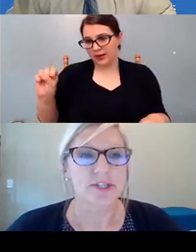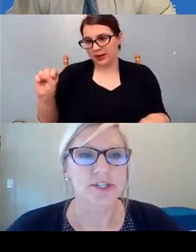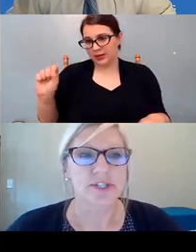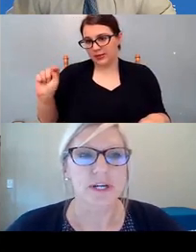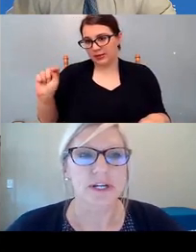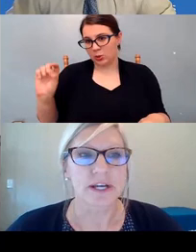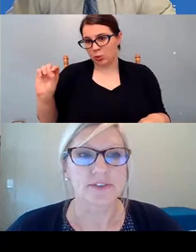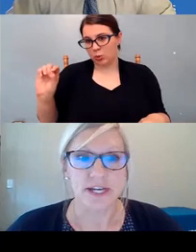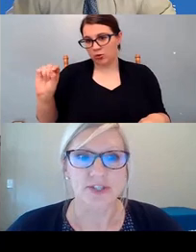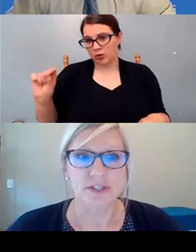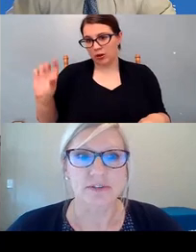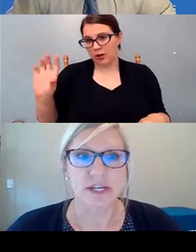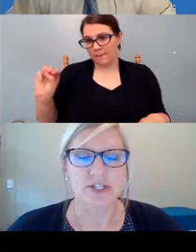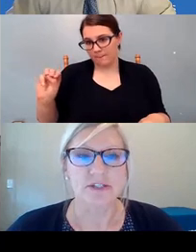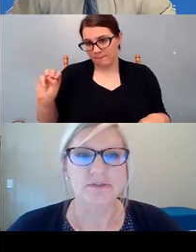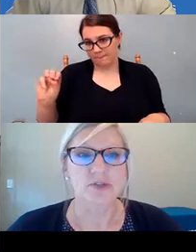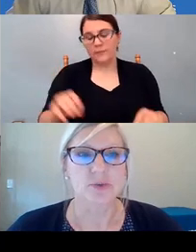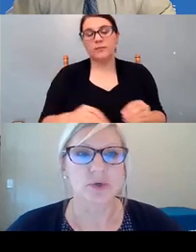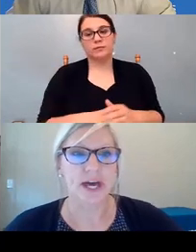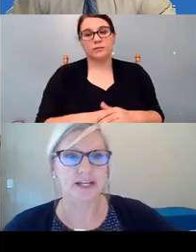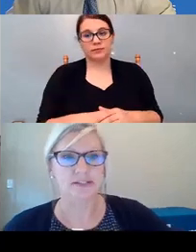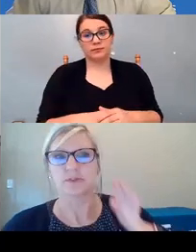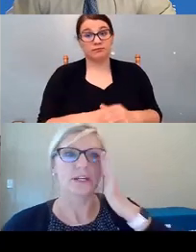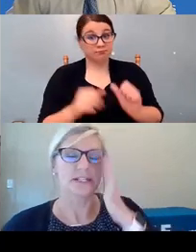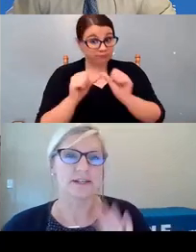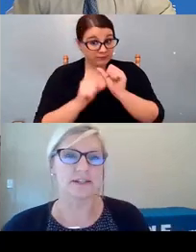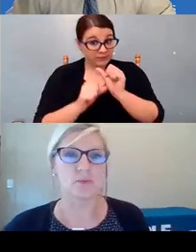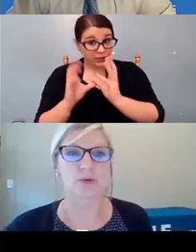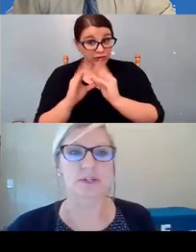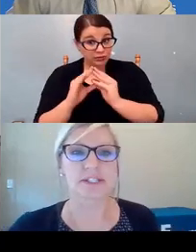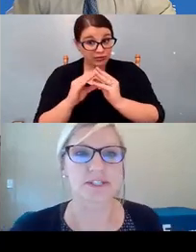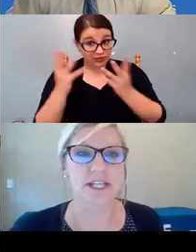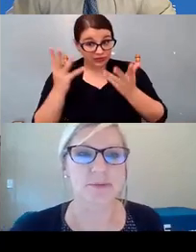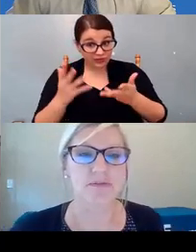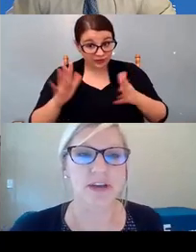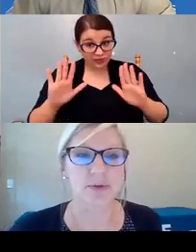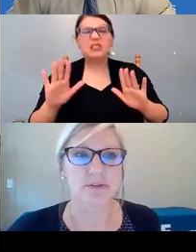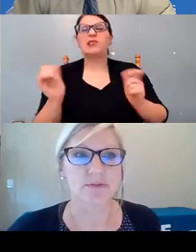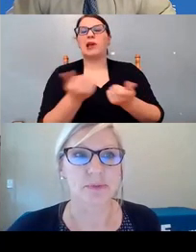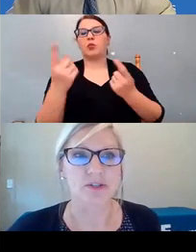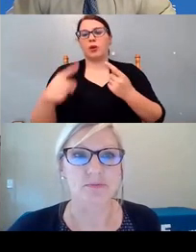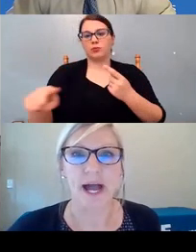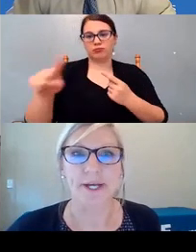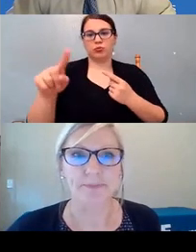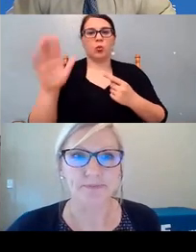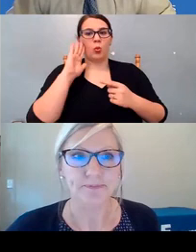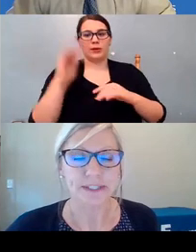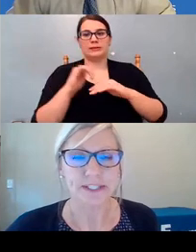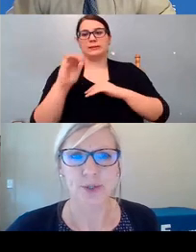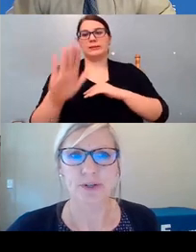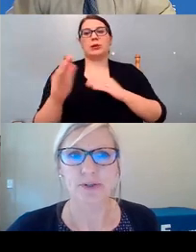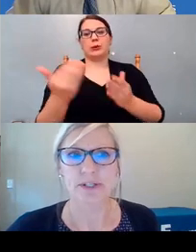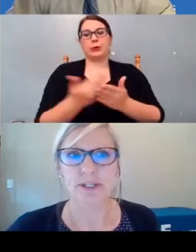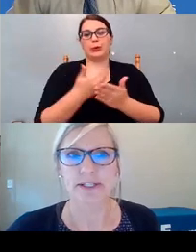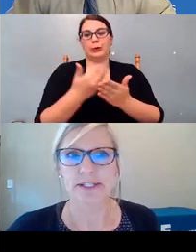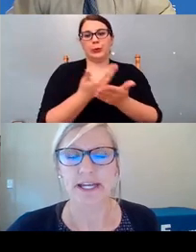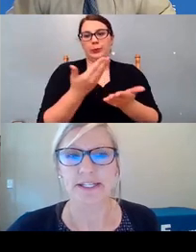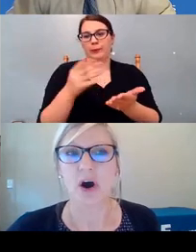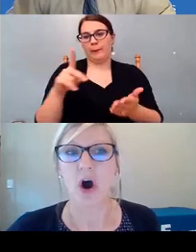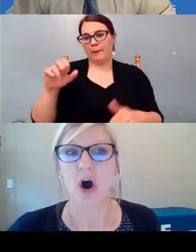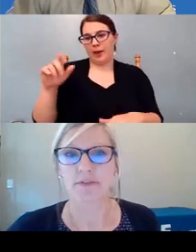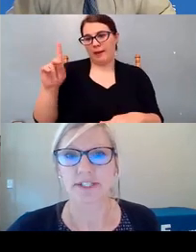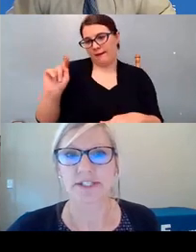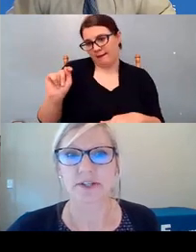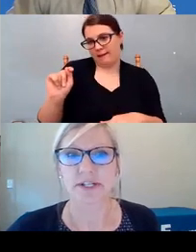After each session, each individual that has attended will receive a WVABLE information packet. So if you're